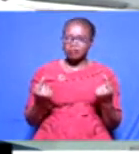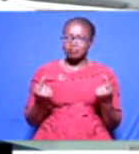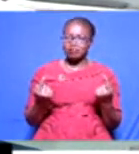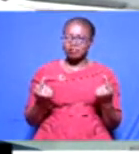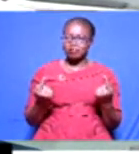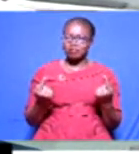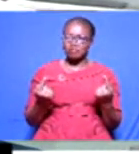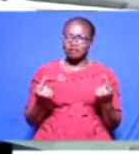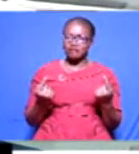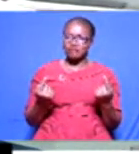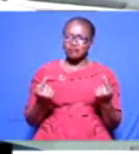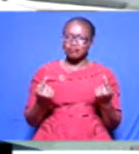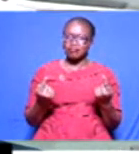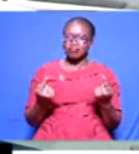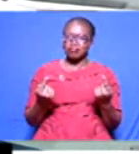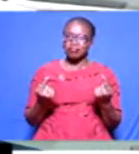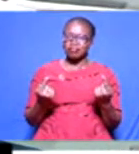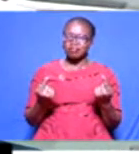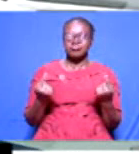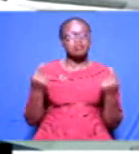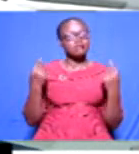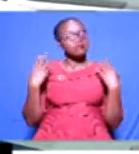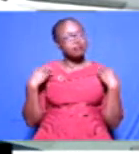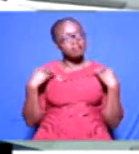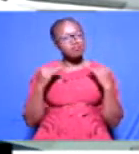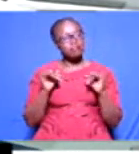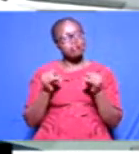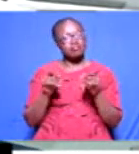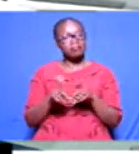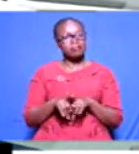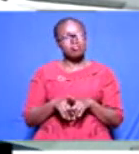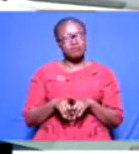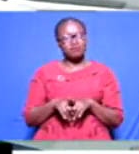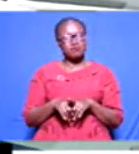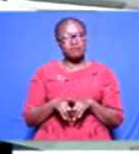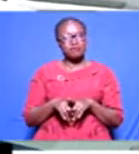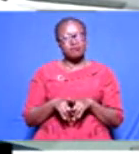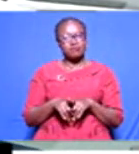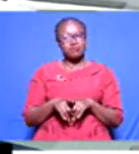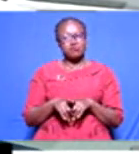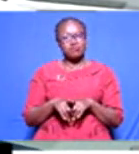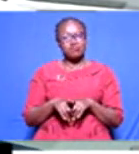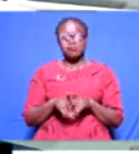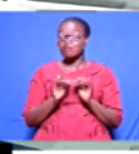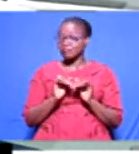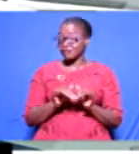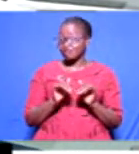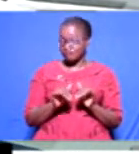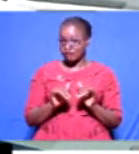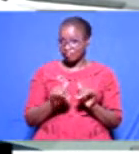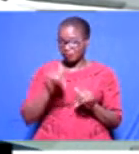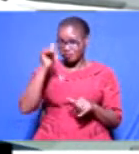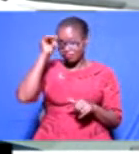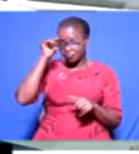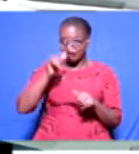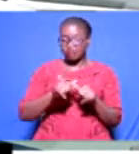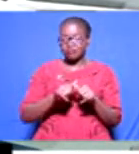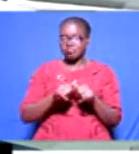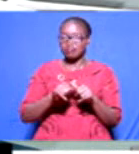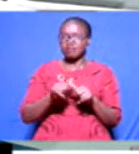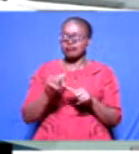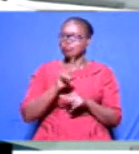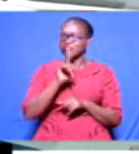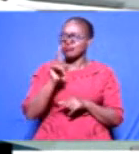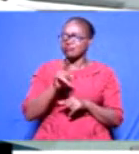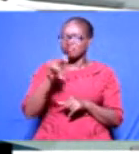tough day. Karen Kibet is also on standby with the day's sports news. You do not want to miss that. But remember, we are asking you, how do